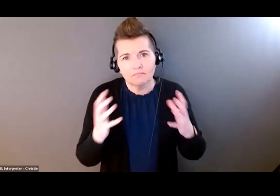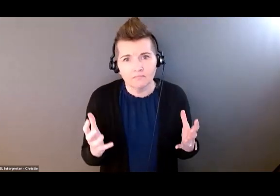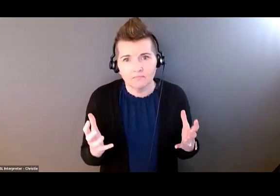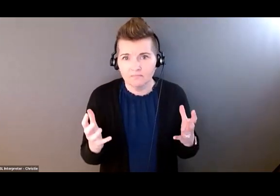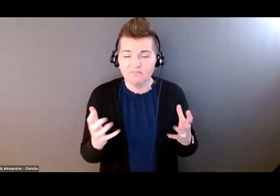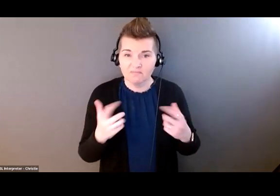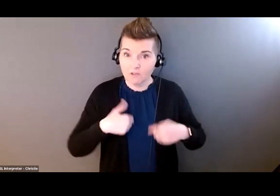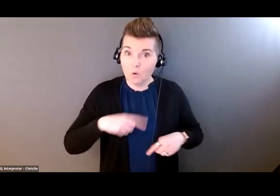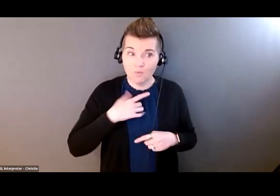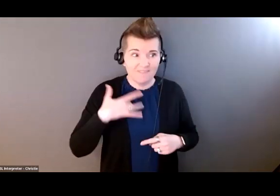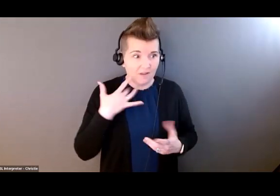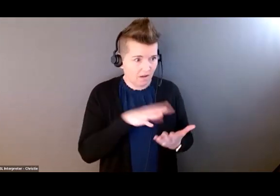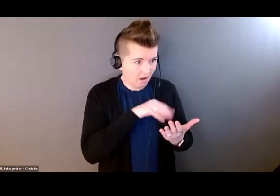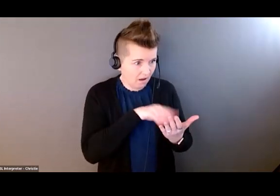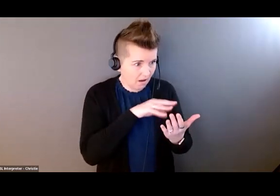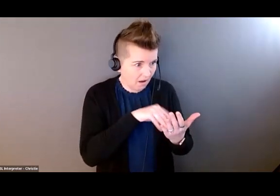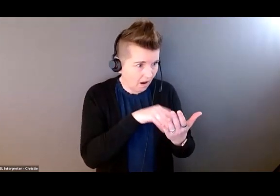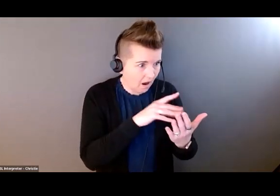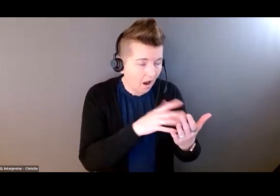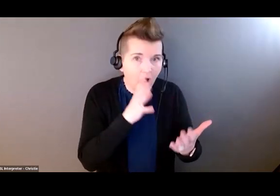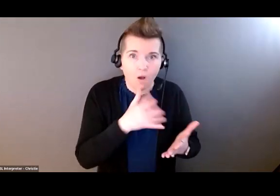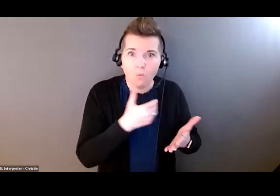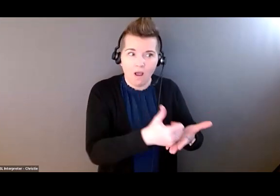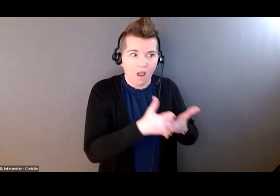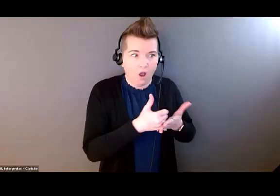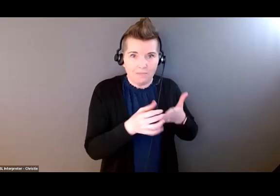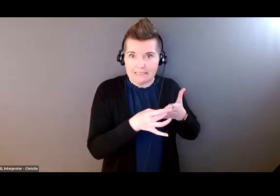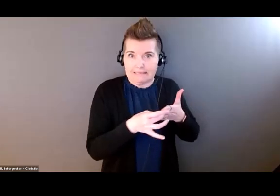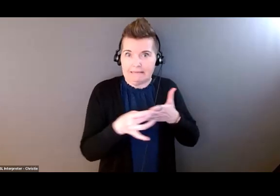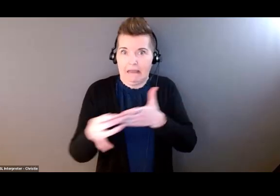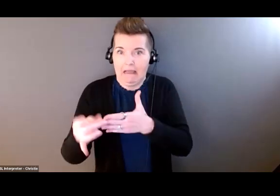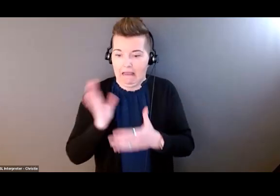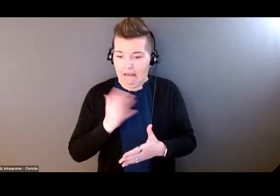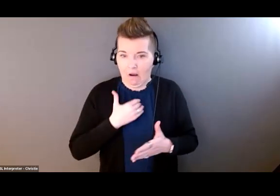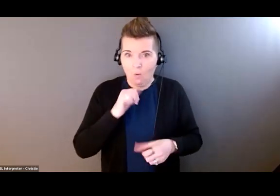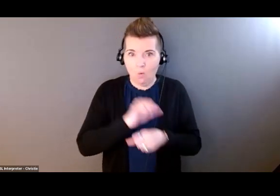so valuable to us, and it will continue to